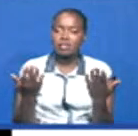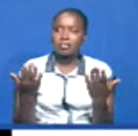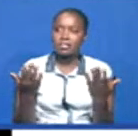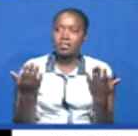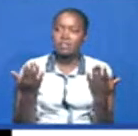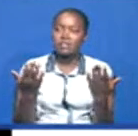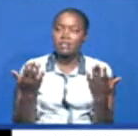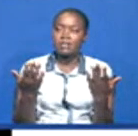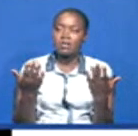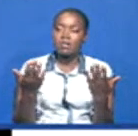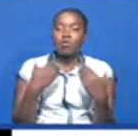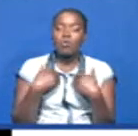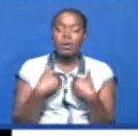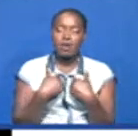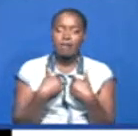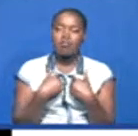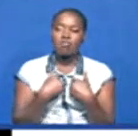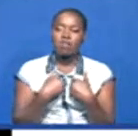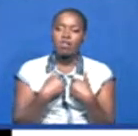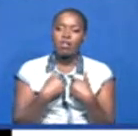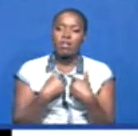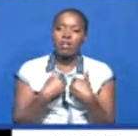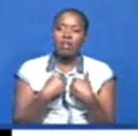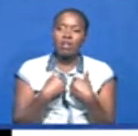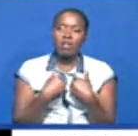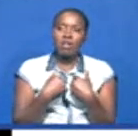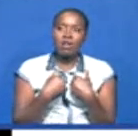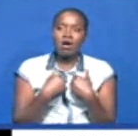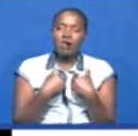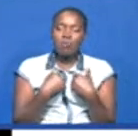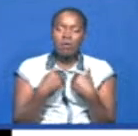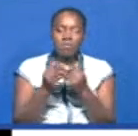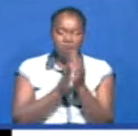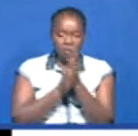we have been very, very aggressive,